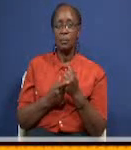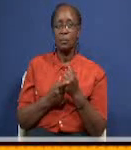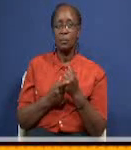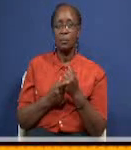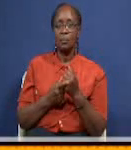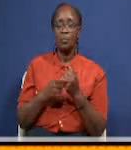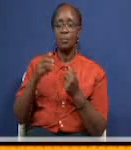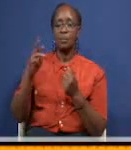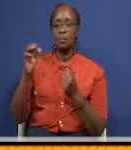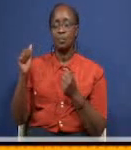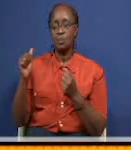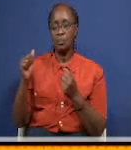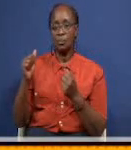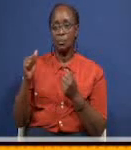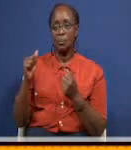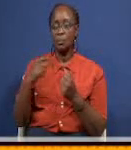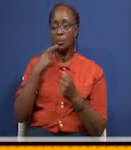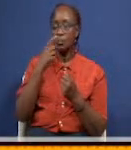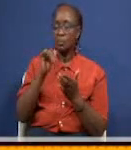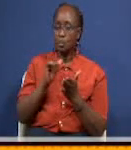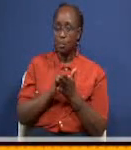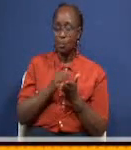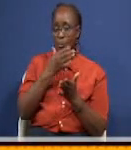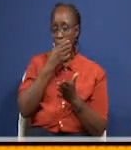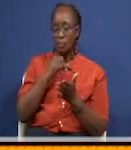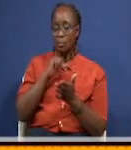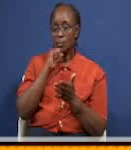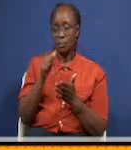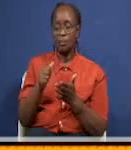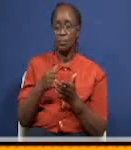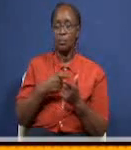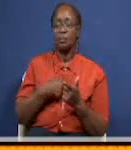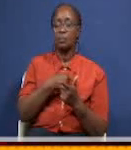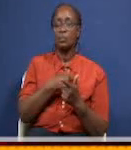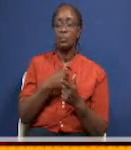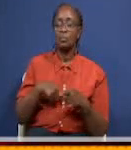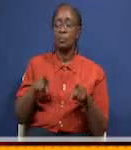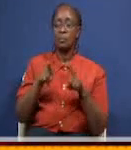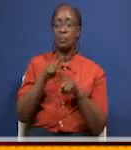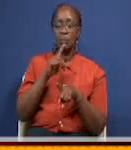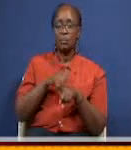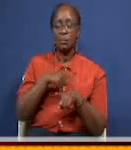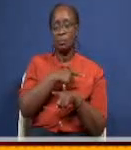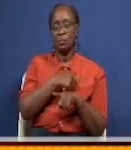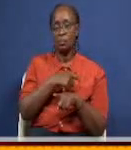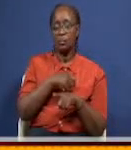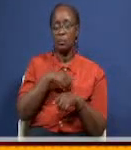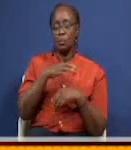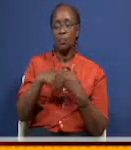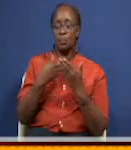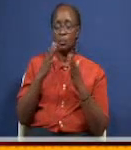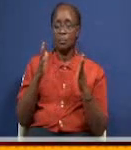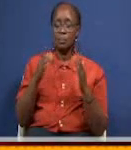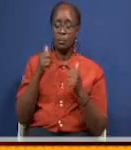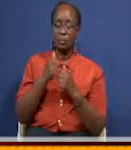and Morgan Heritage in reggae, they say a man is not guilty until it is accused of being. Getting every event and